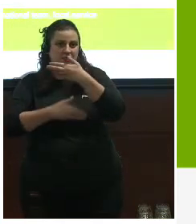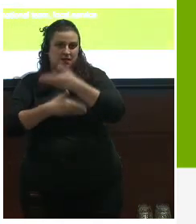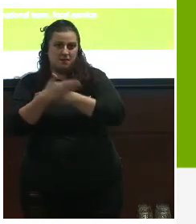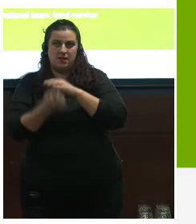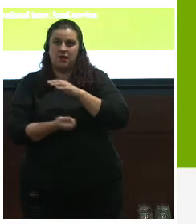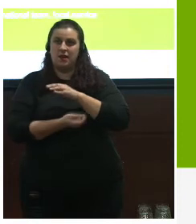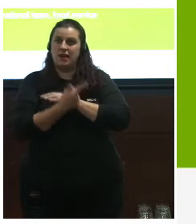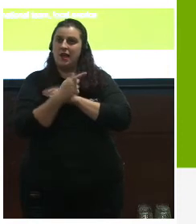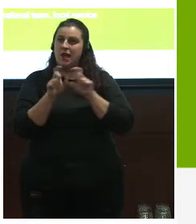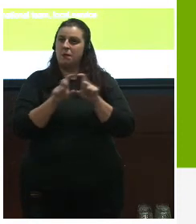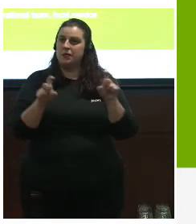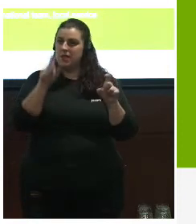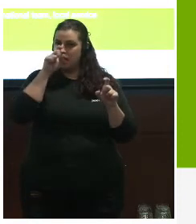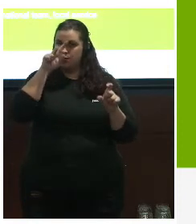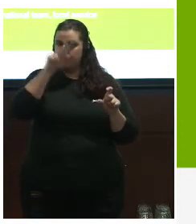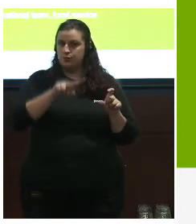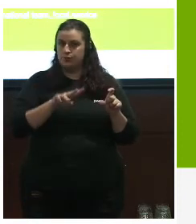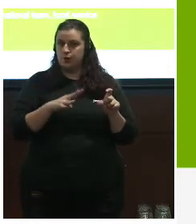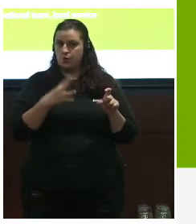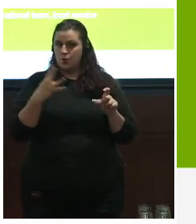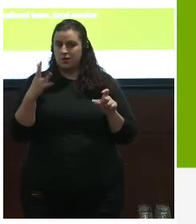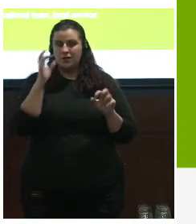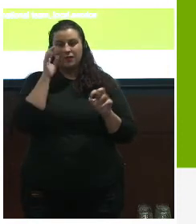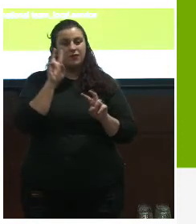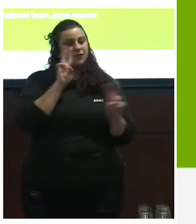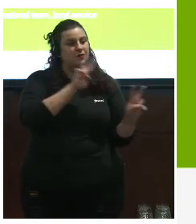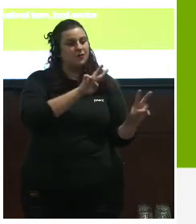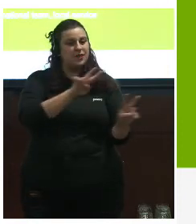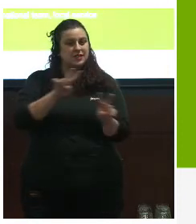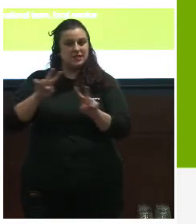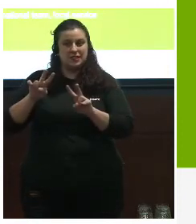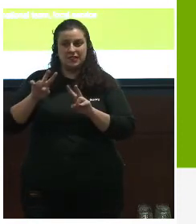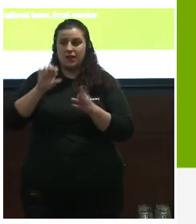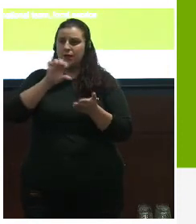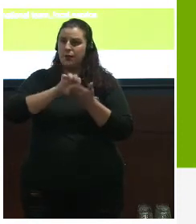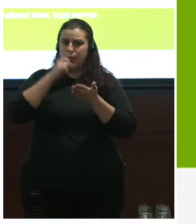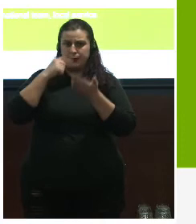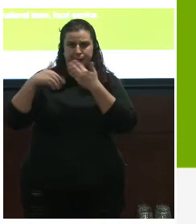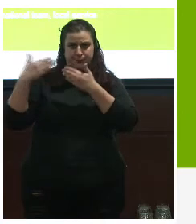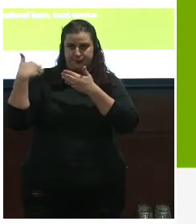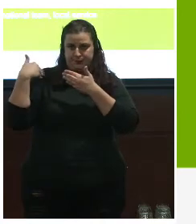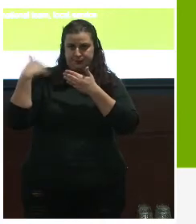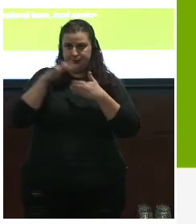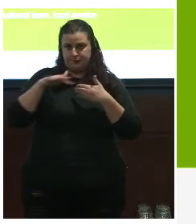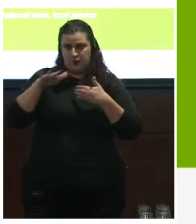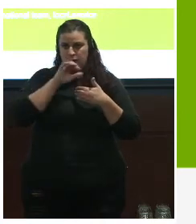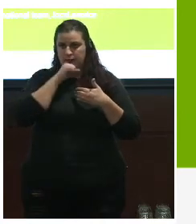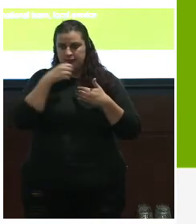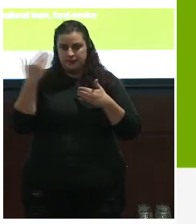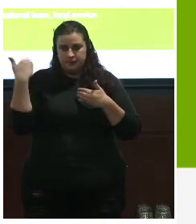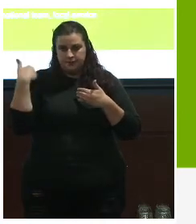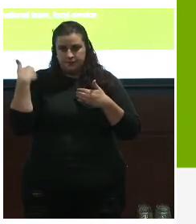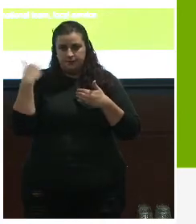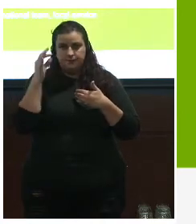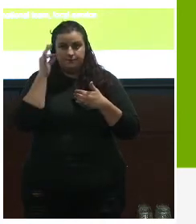walking, rolling tours in the old town. That was not me doing that, but it was my colleague. And look at where we are now. First of all, a